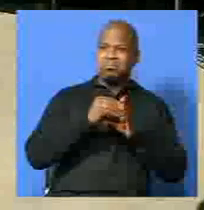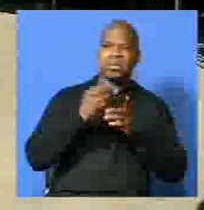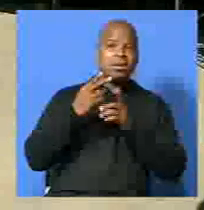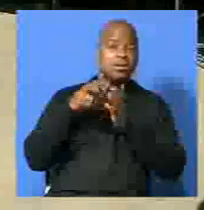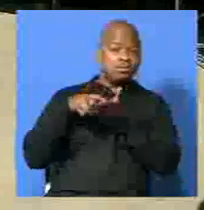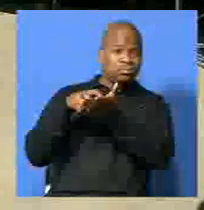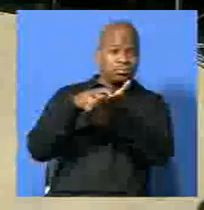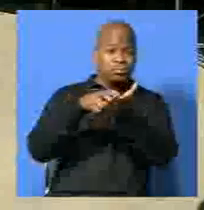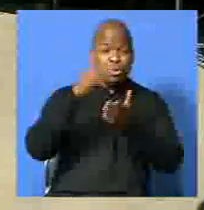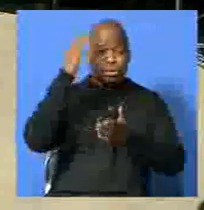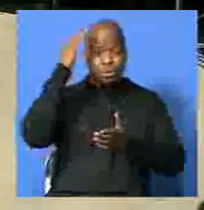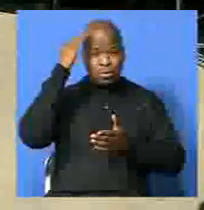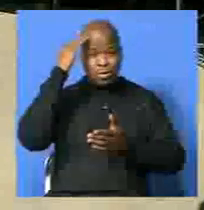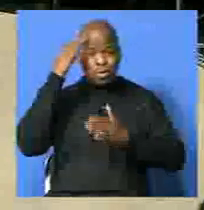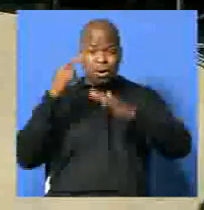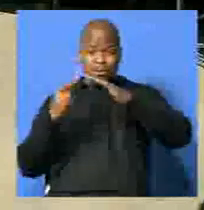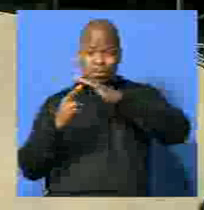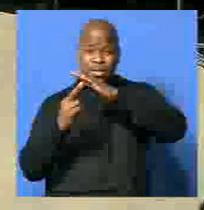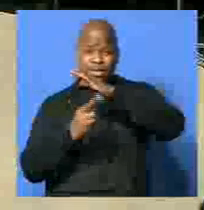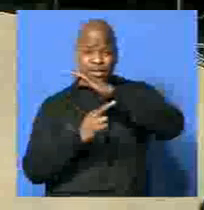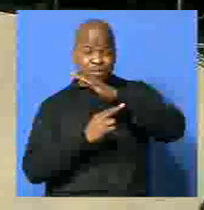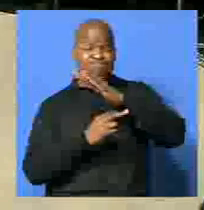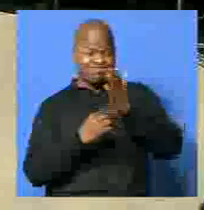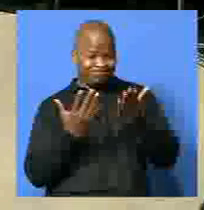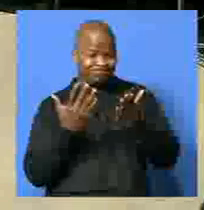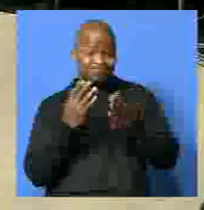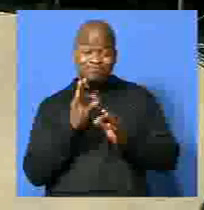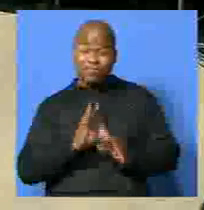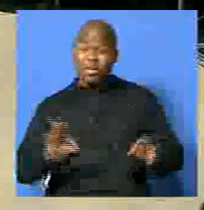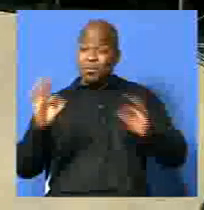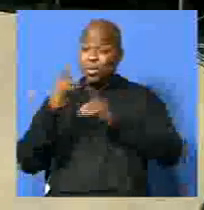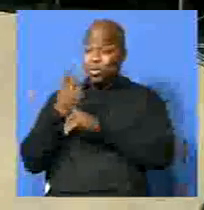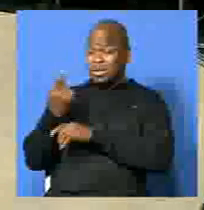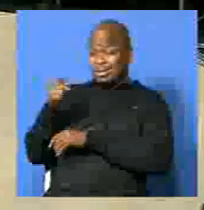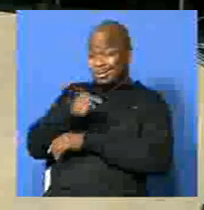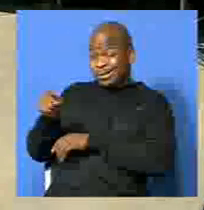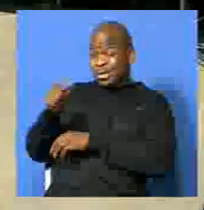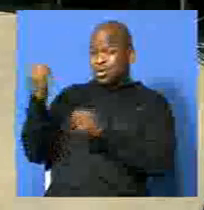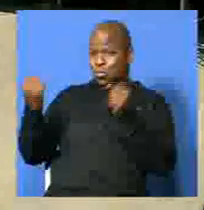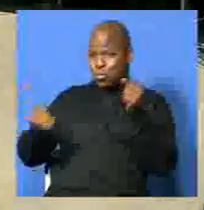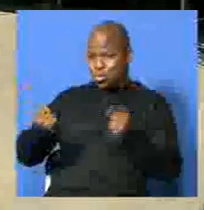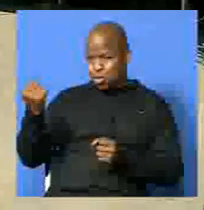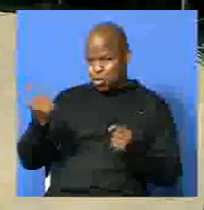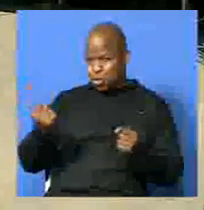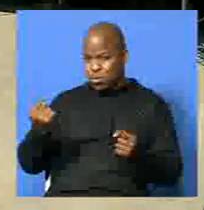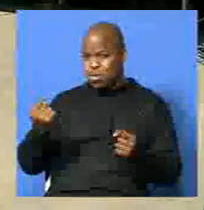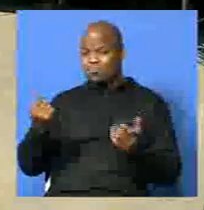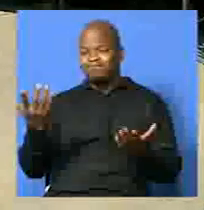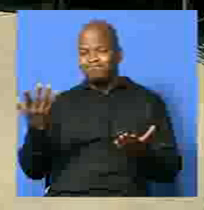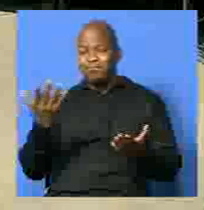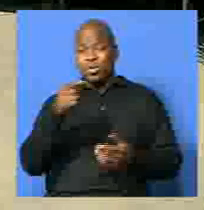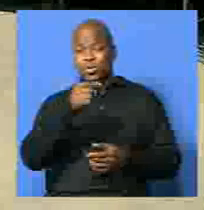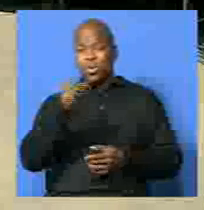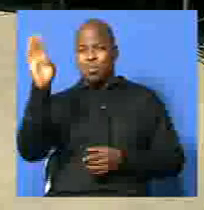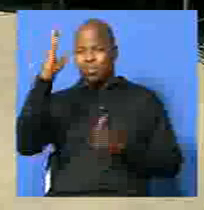me ka itse bona go jaja ka ba go leng ka teng go maleba gore bo ba dirisa tsone go tlhaba ditsa motho tsena go mpieno ka gore o le